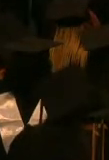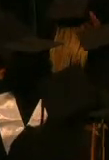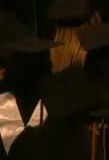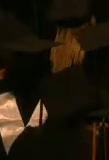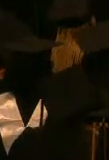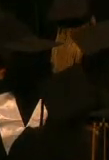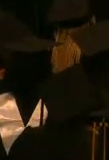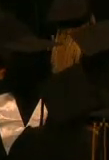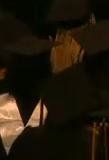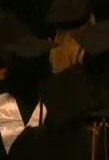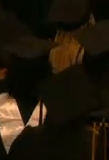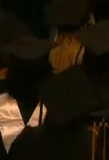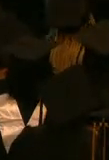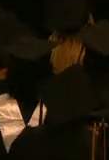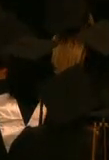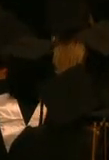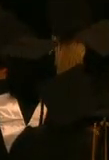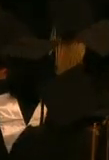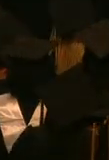Lynette Arceo.